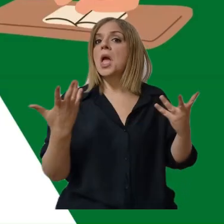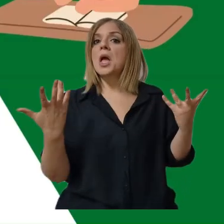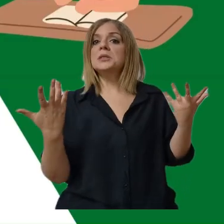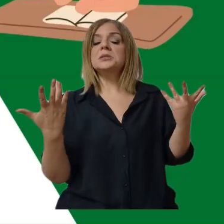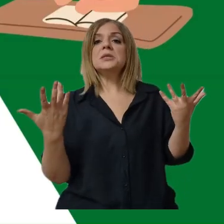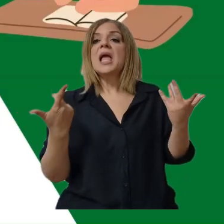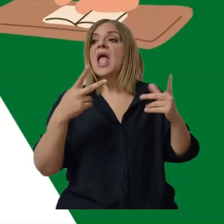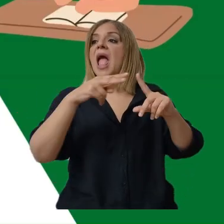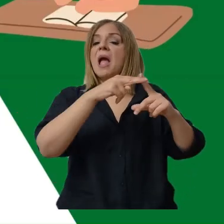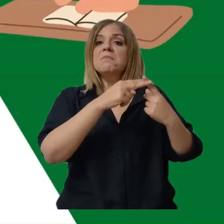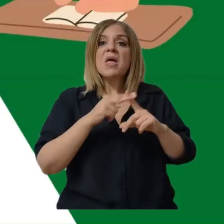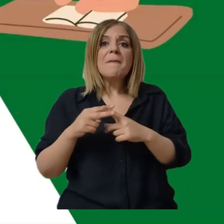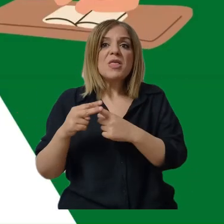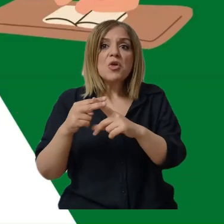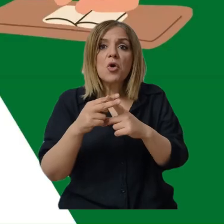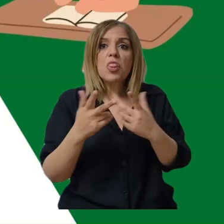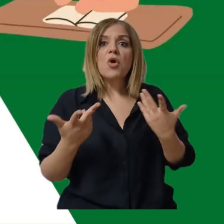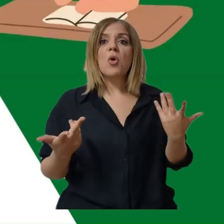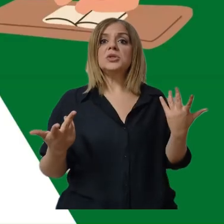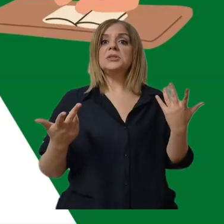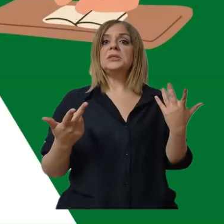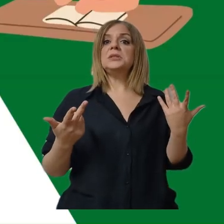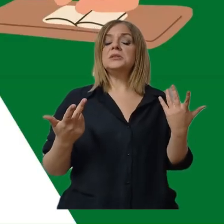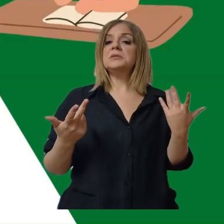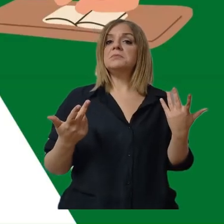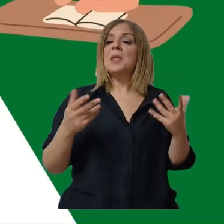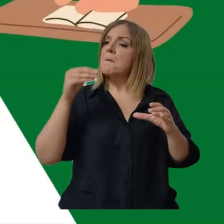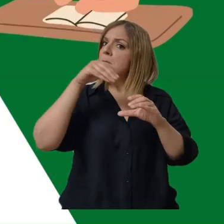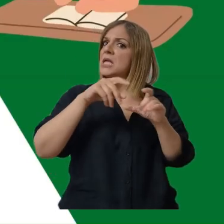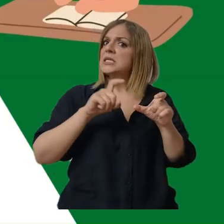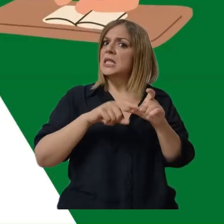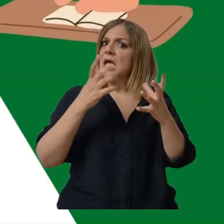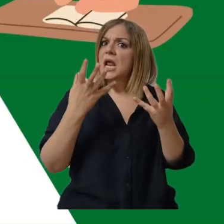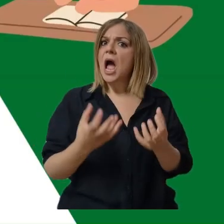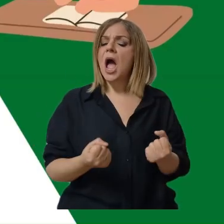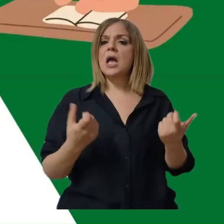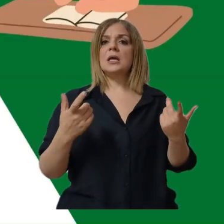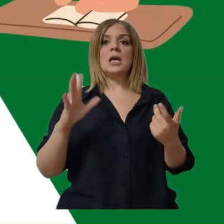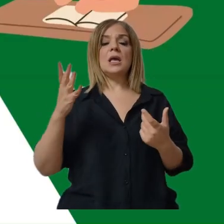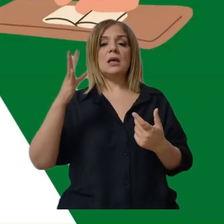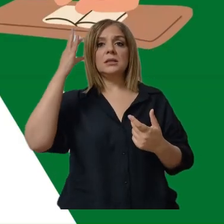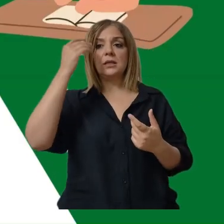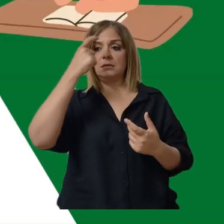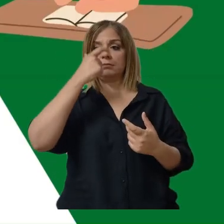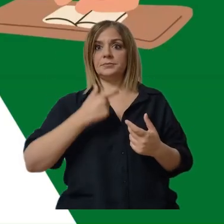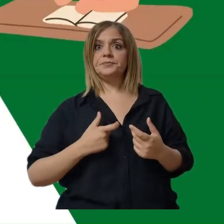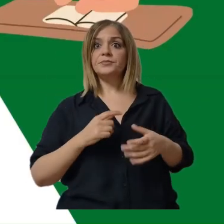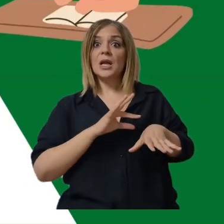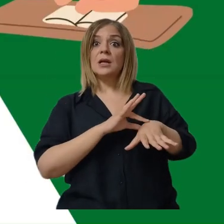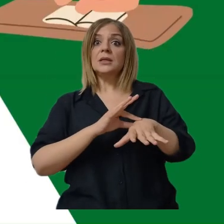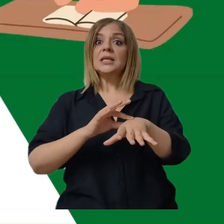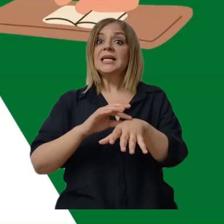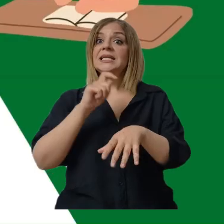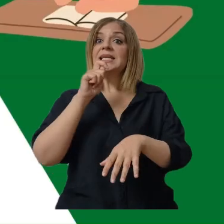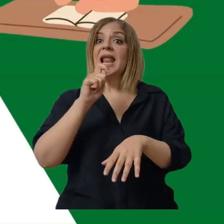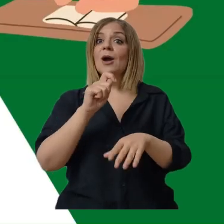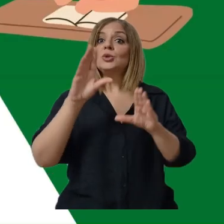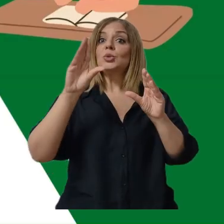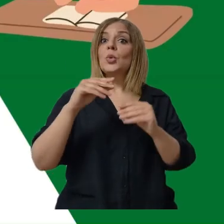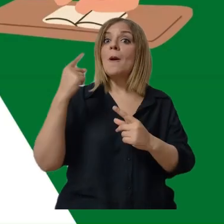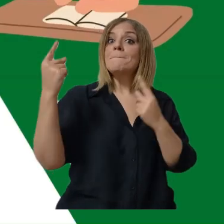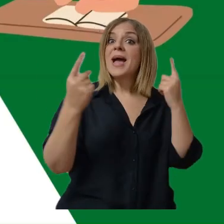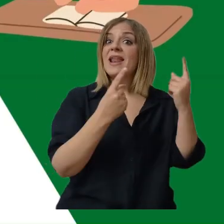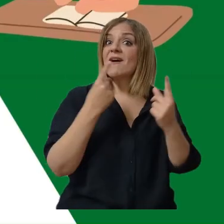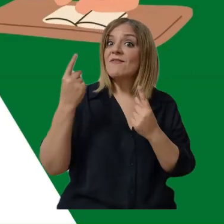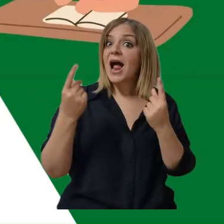on such recycling company, becoming an eco-tourist guide